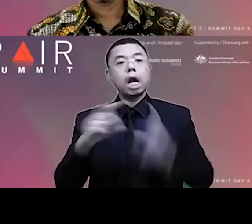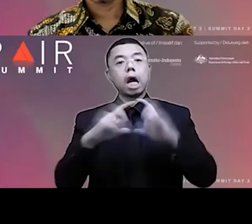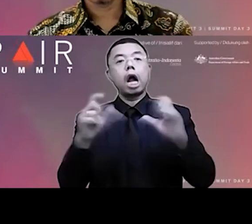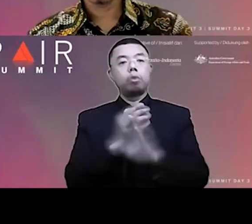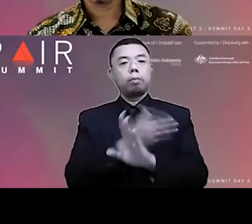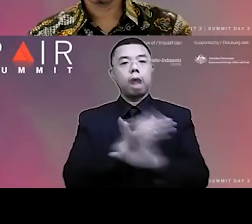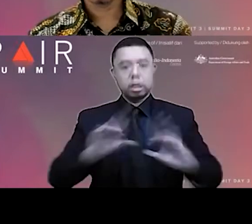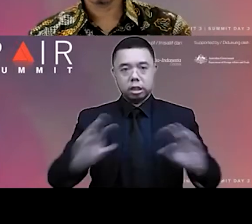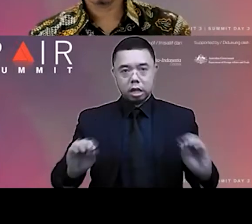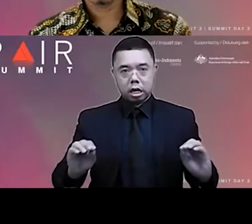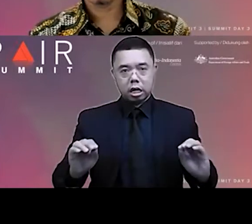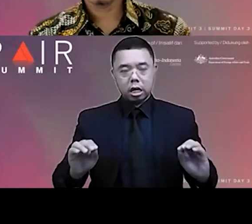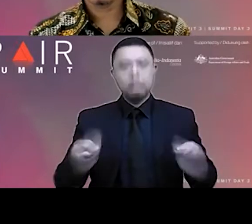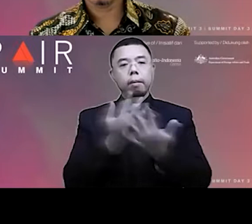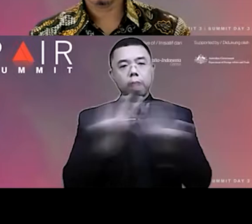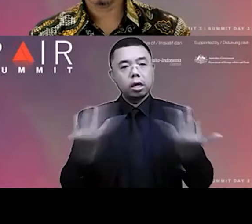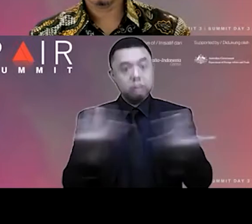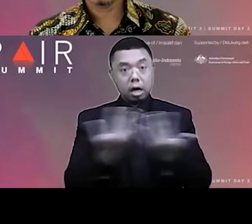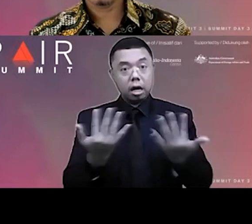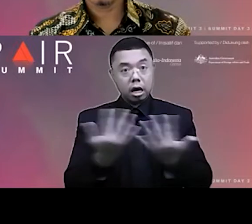million workers